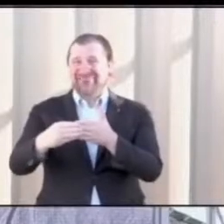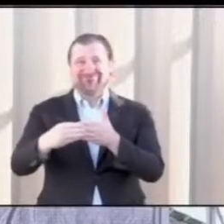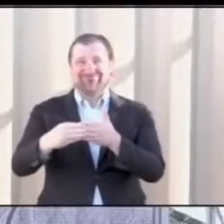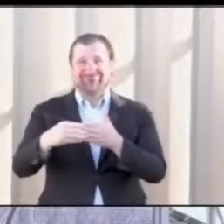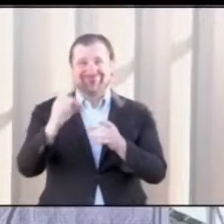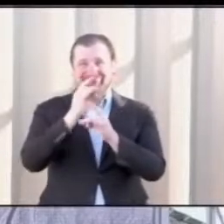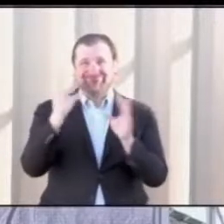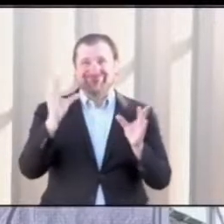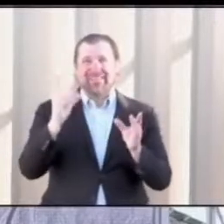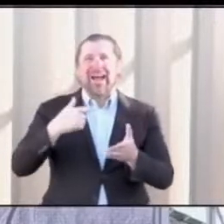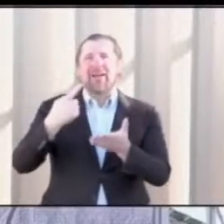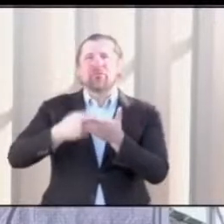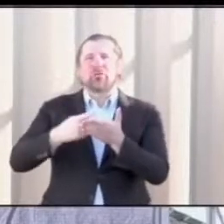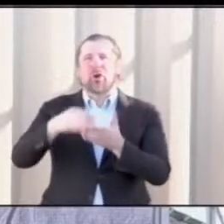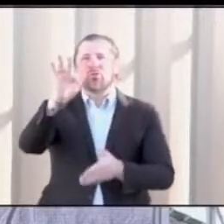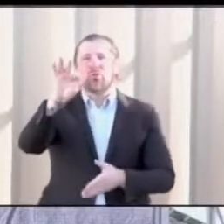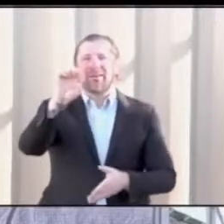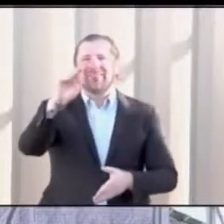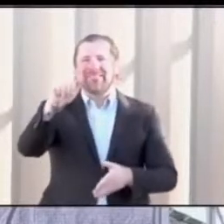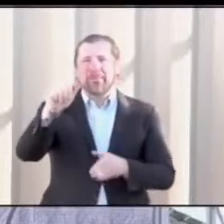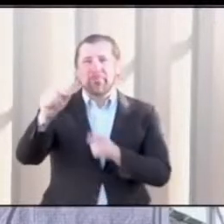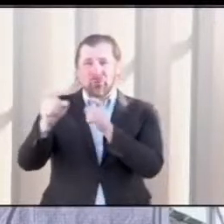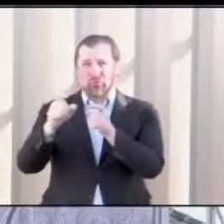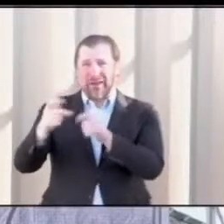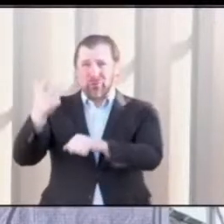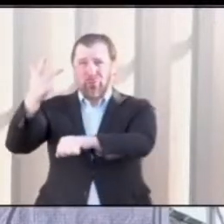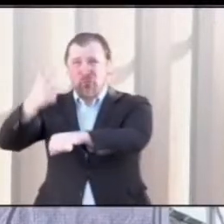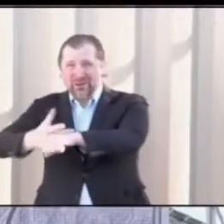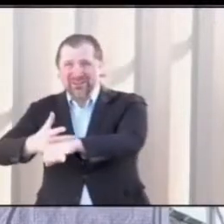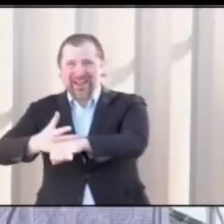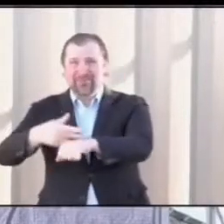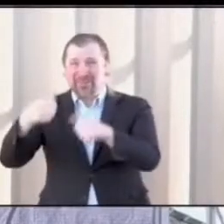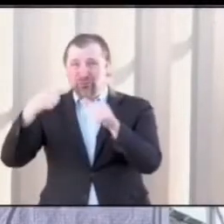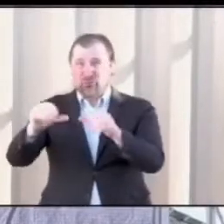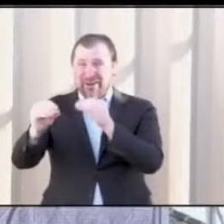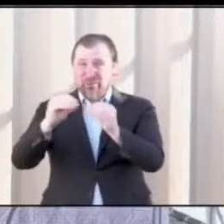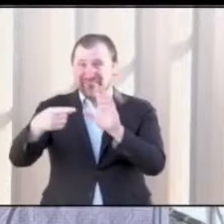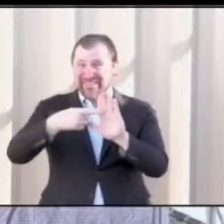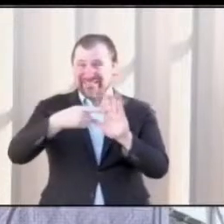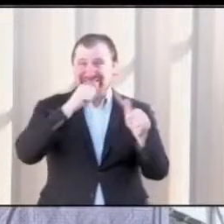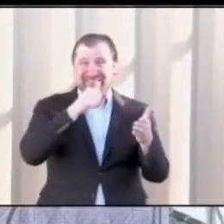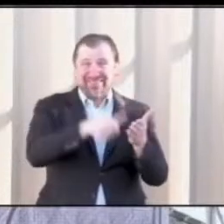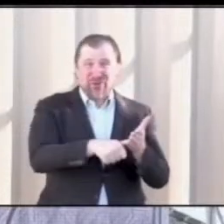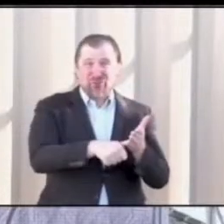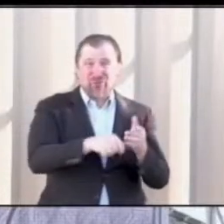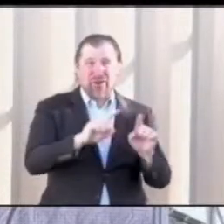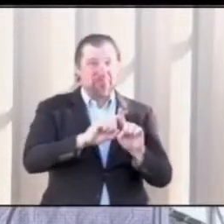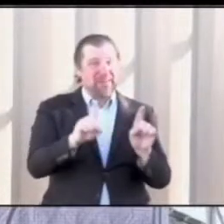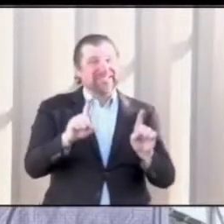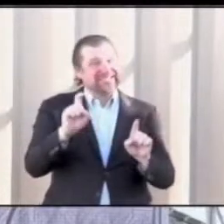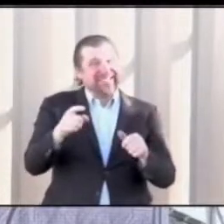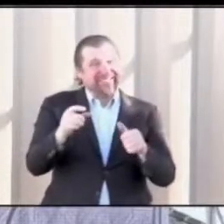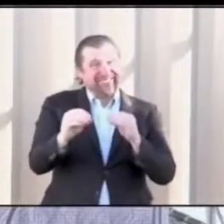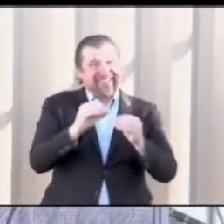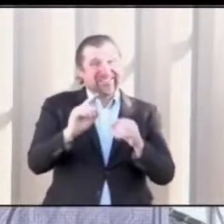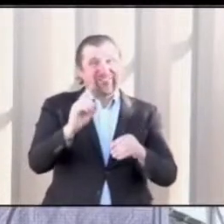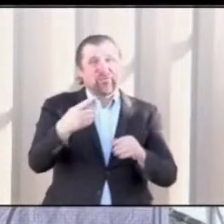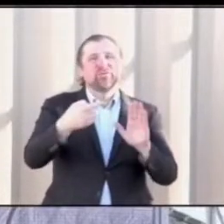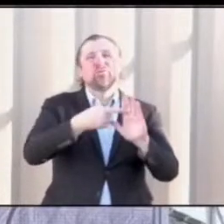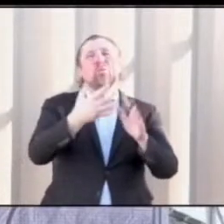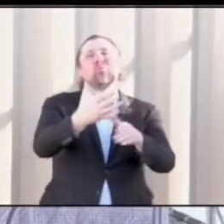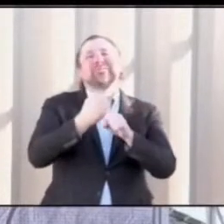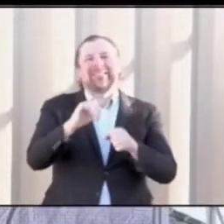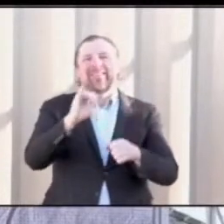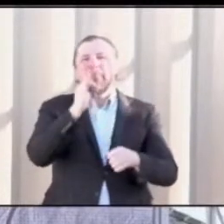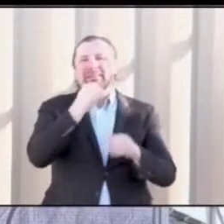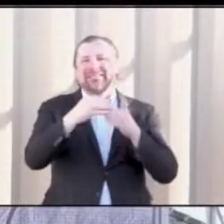FEMA director 3 times. They are trying to fix it, but until they fix it, you will get this misleading